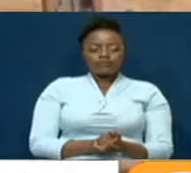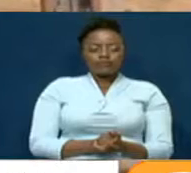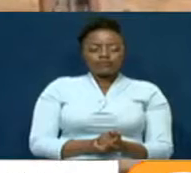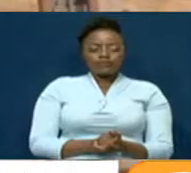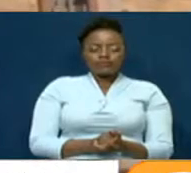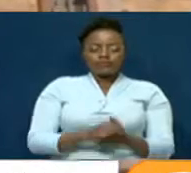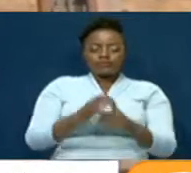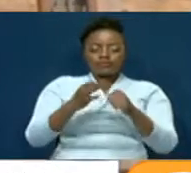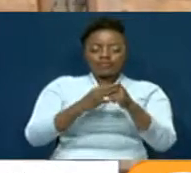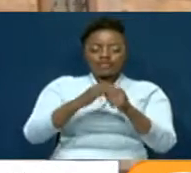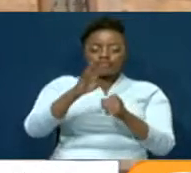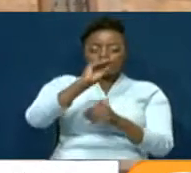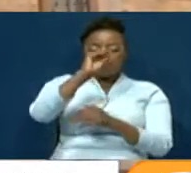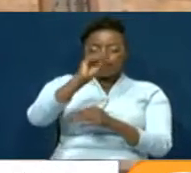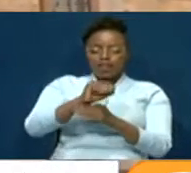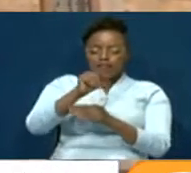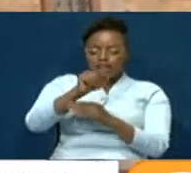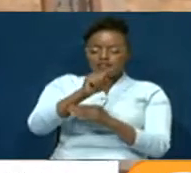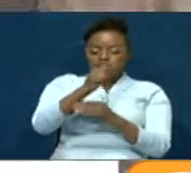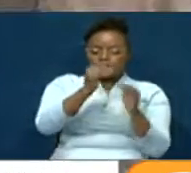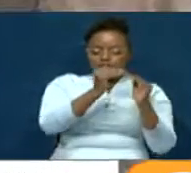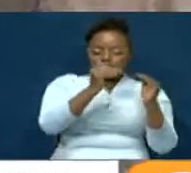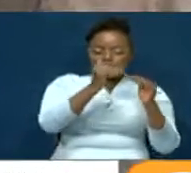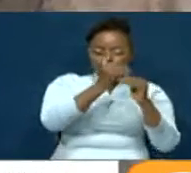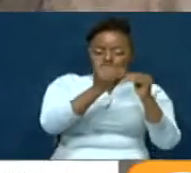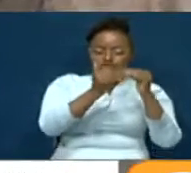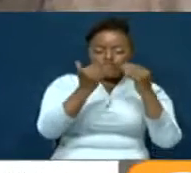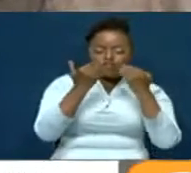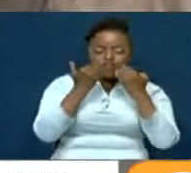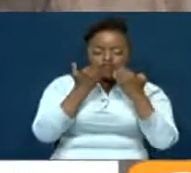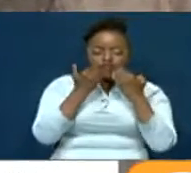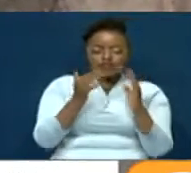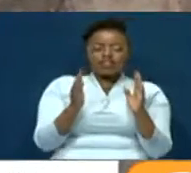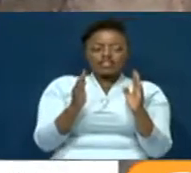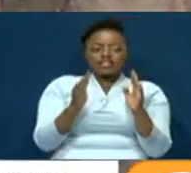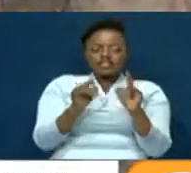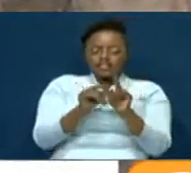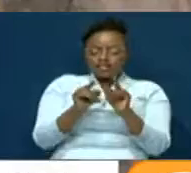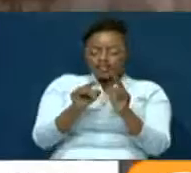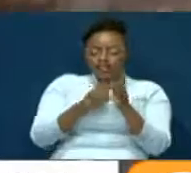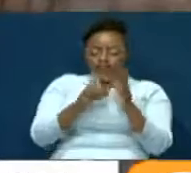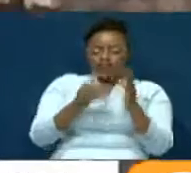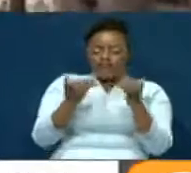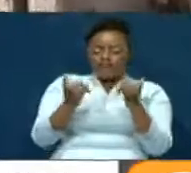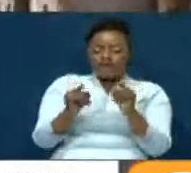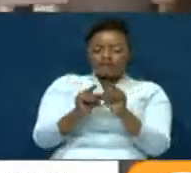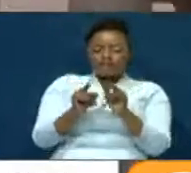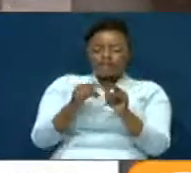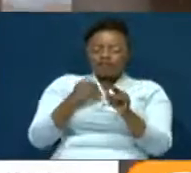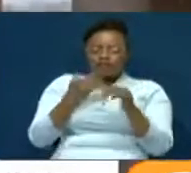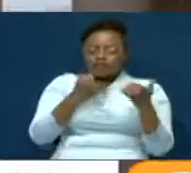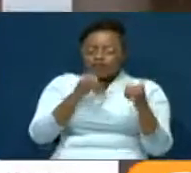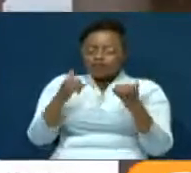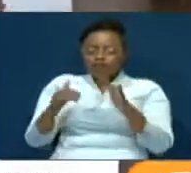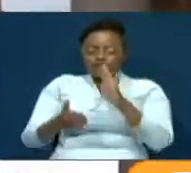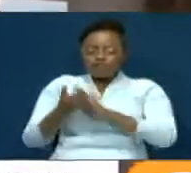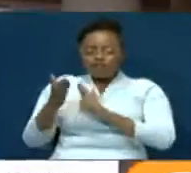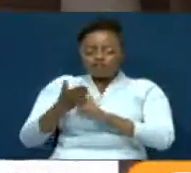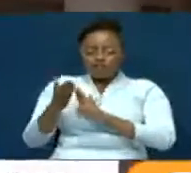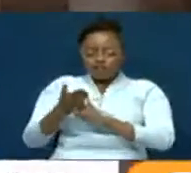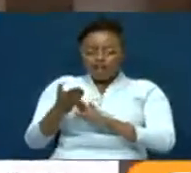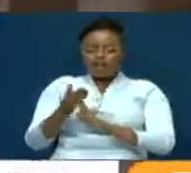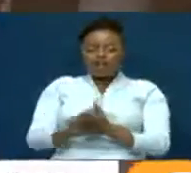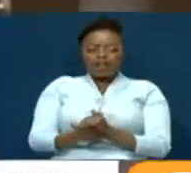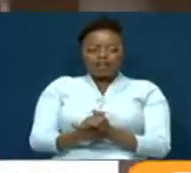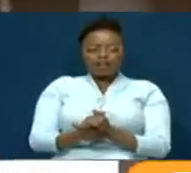With 84% of the phase one of the construction done, the contractor on the ground is now racing against time. Before